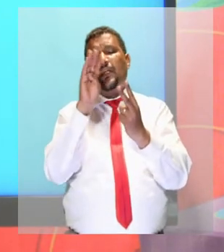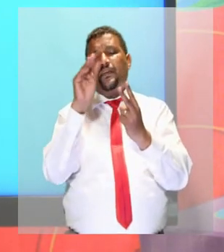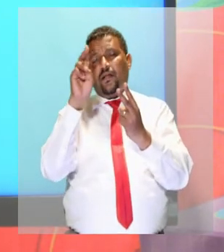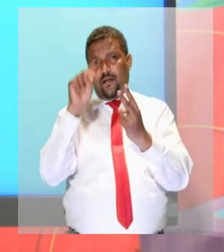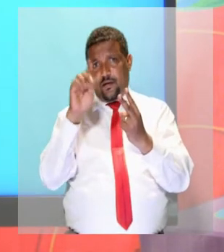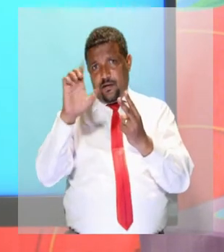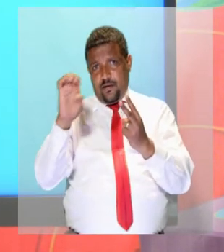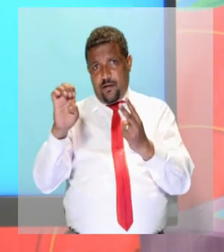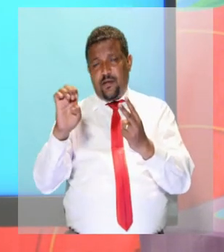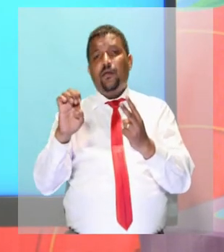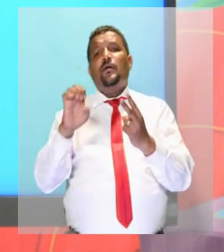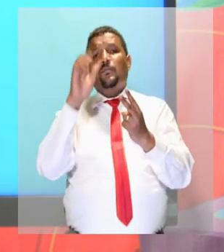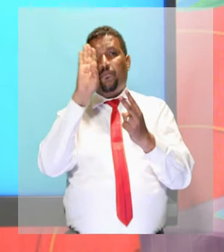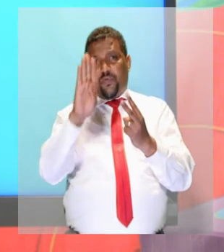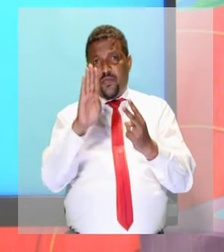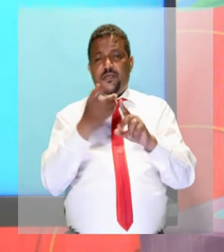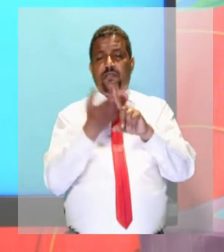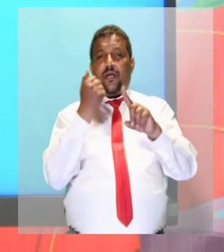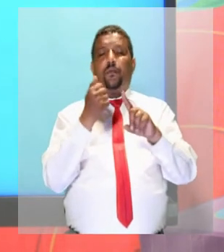A.